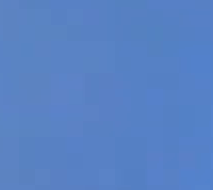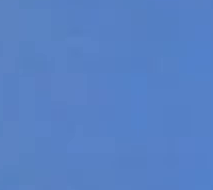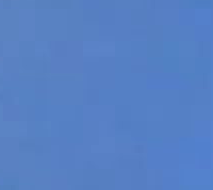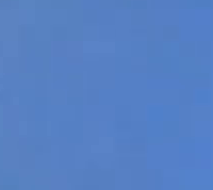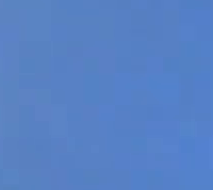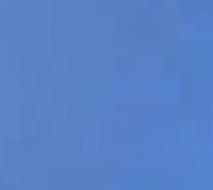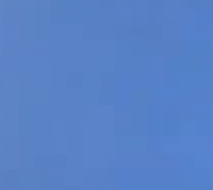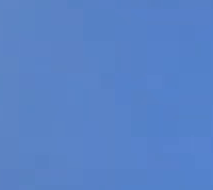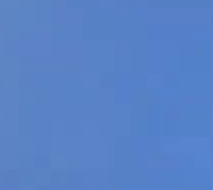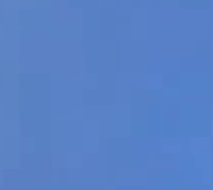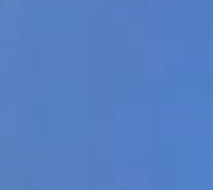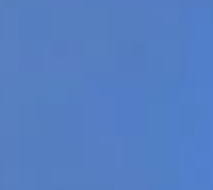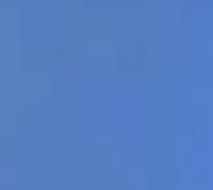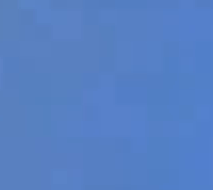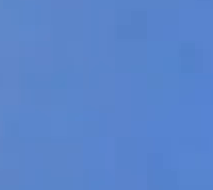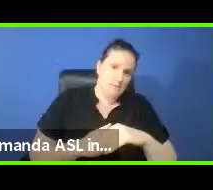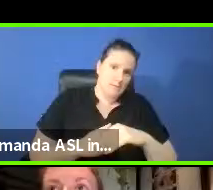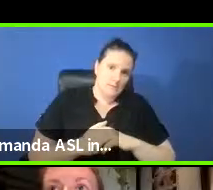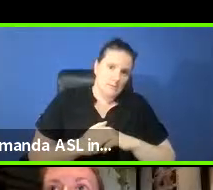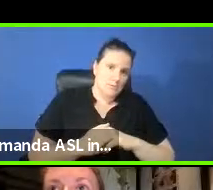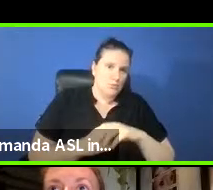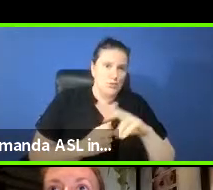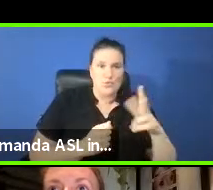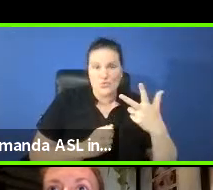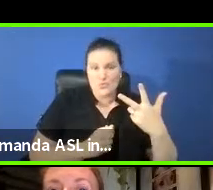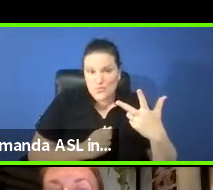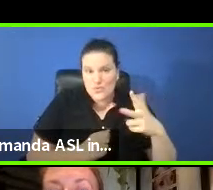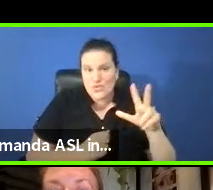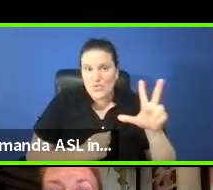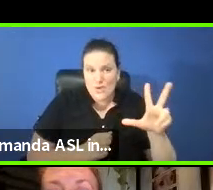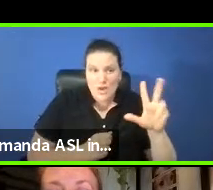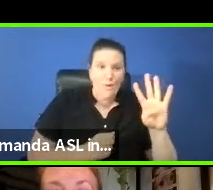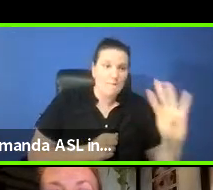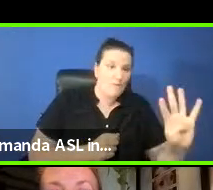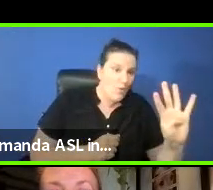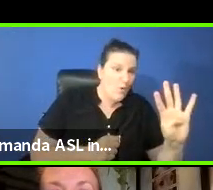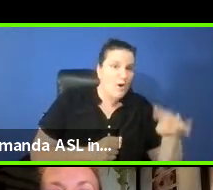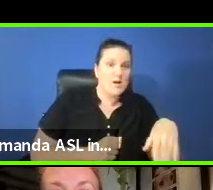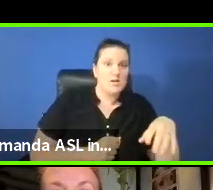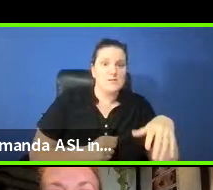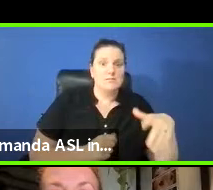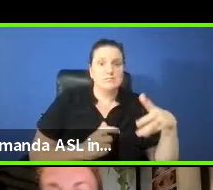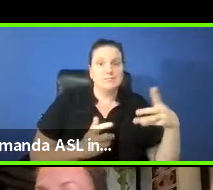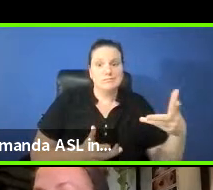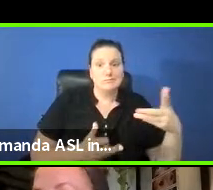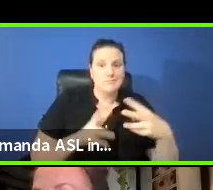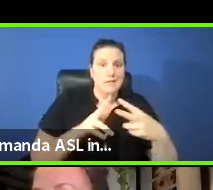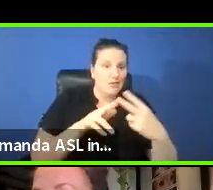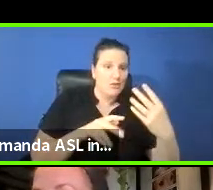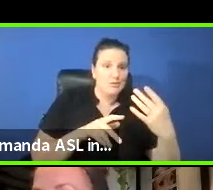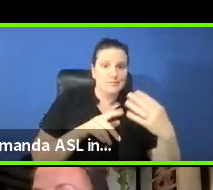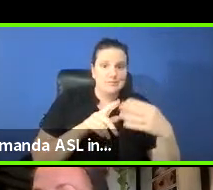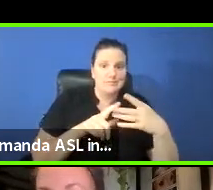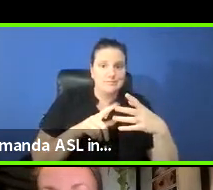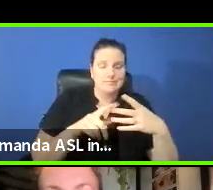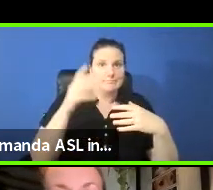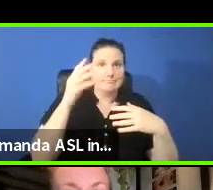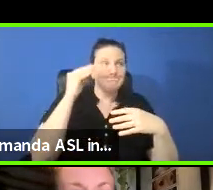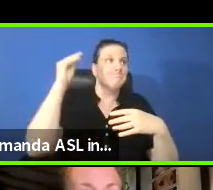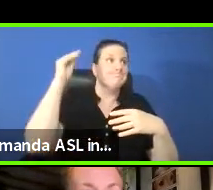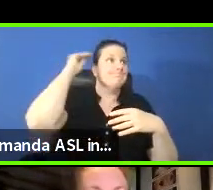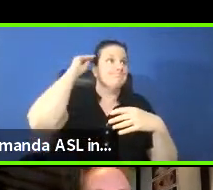about maybe three or four either takeaways from